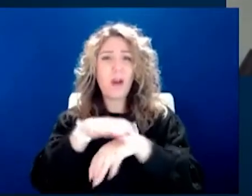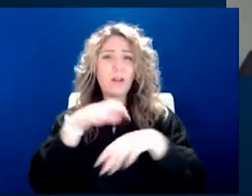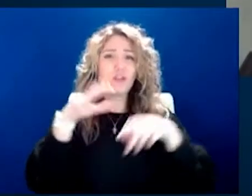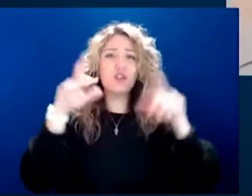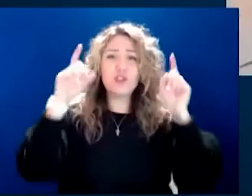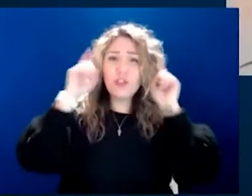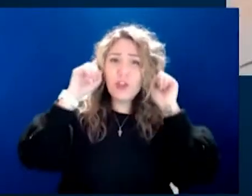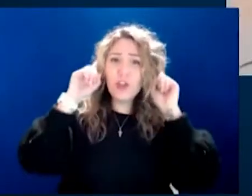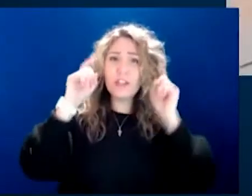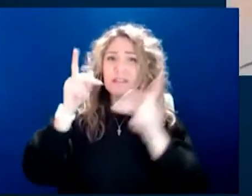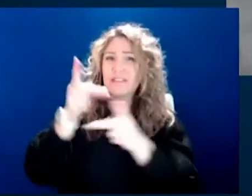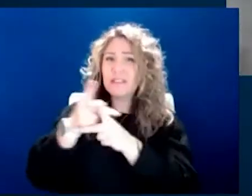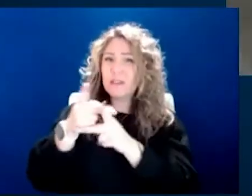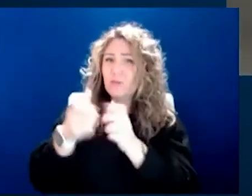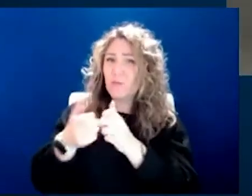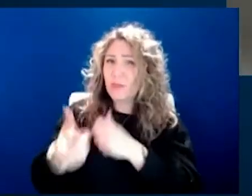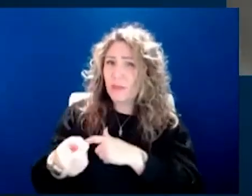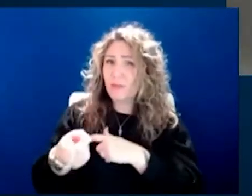I think.